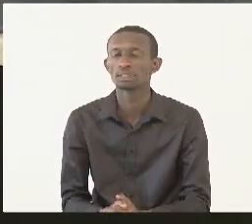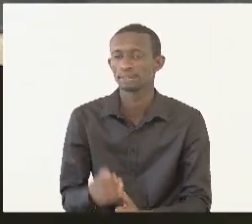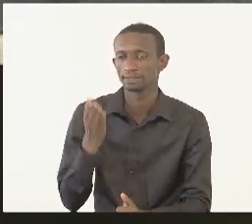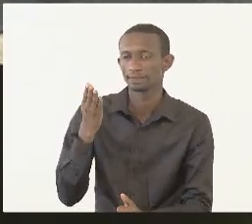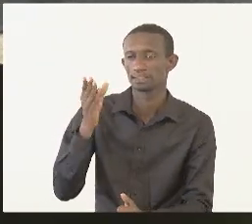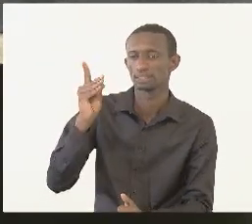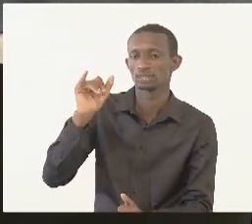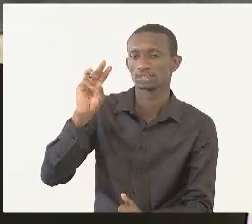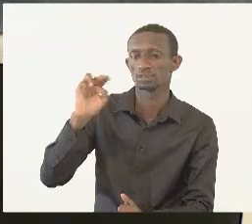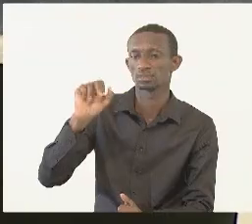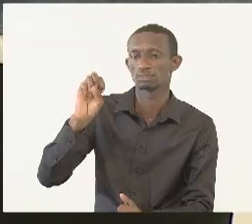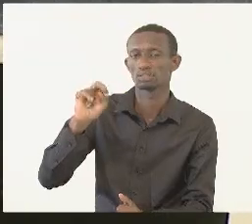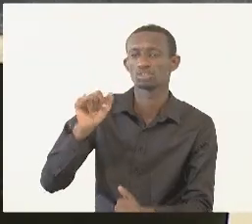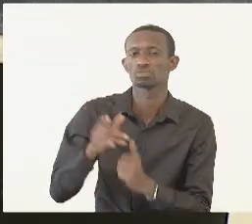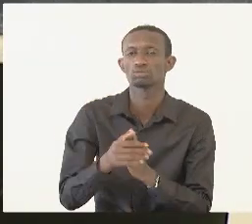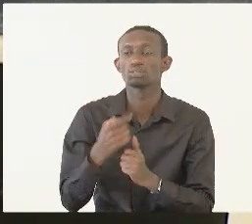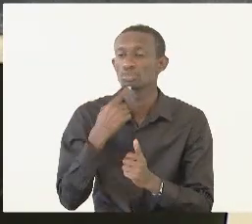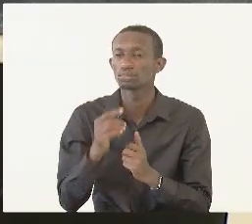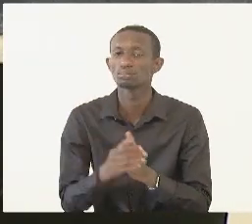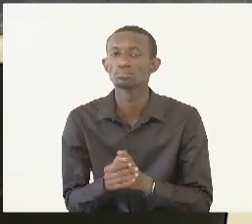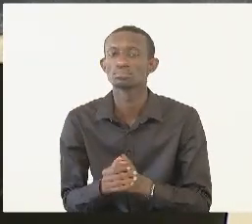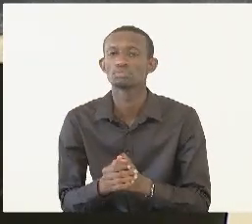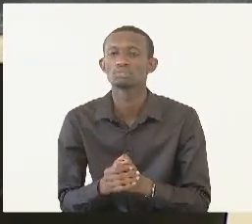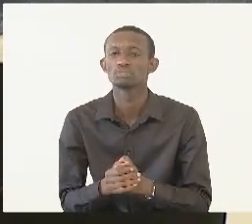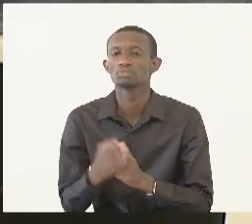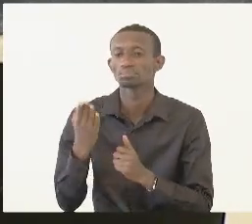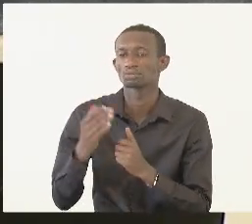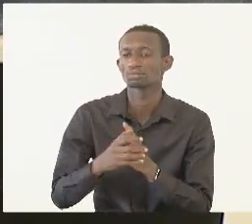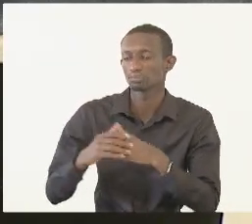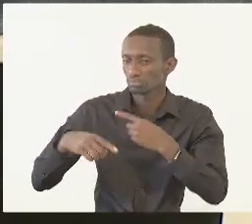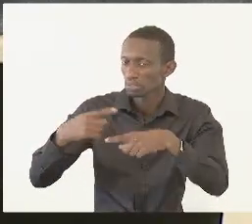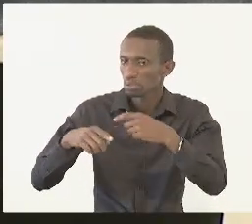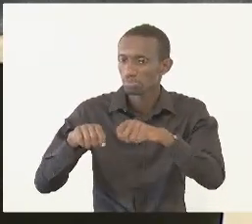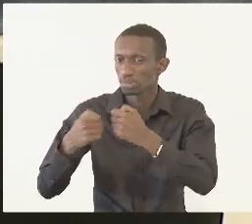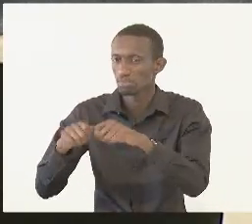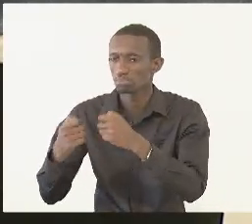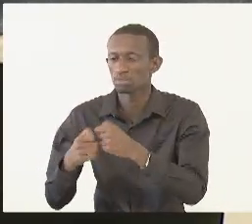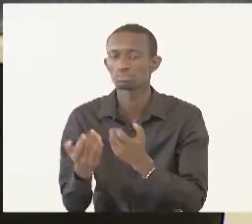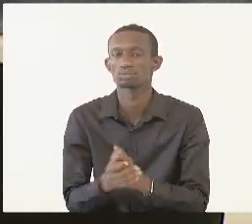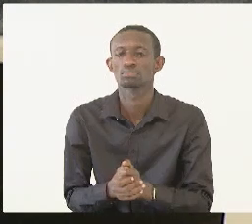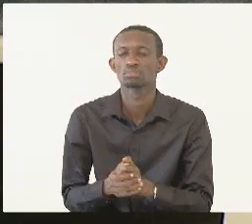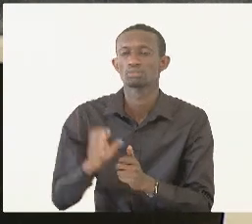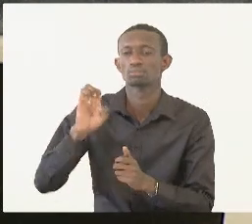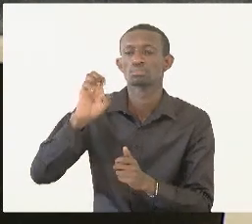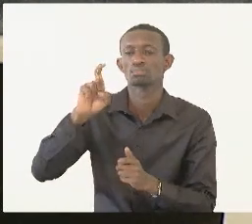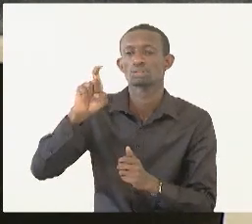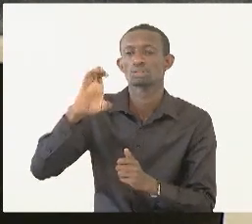deamination. Student, I said the deamination is the process of breaking down excessive